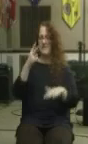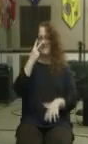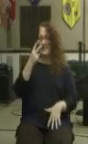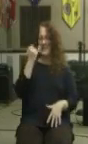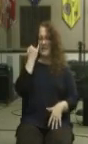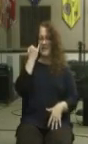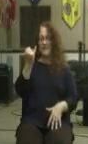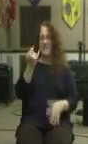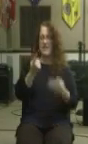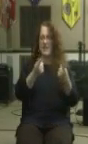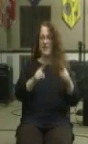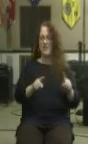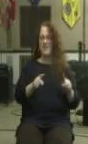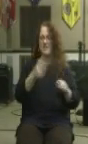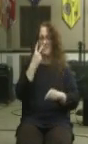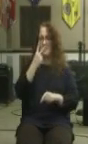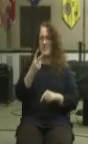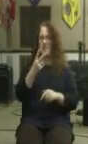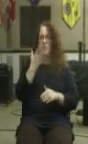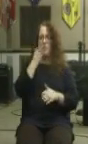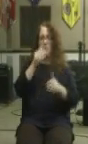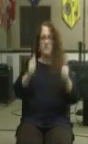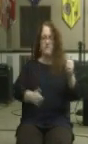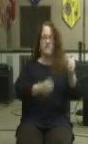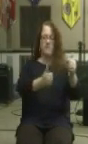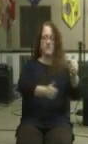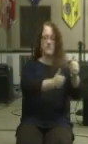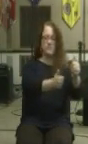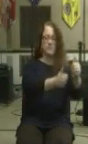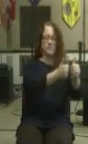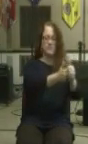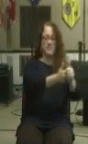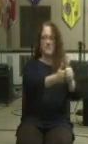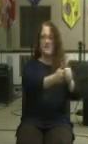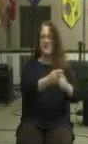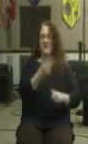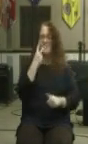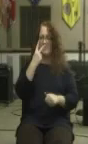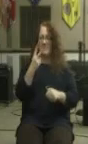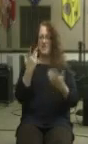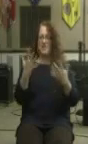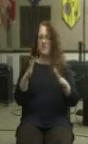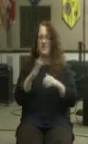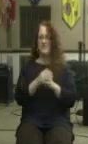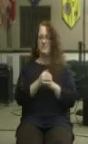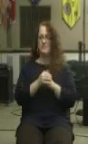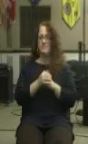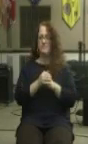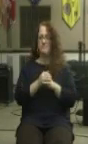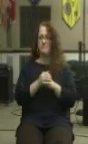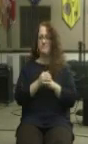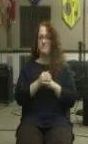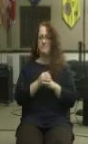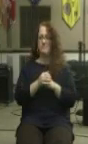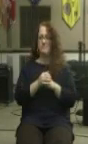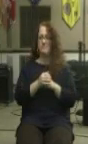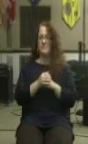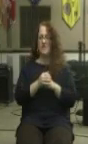Don't you already see it that if that happens, you see what follows? Can't you see it